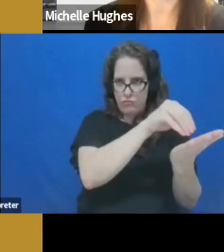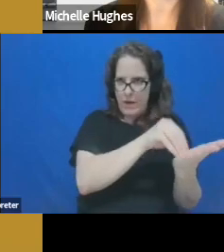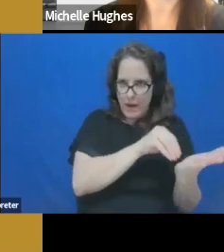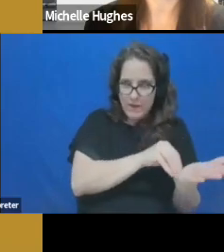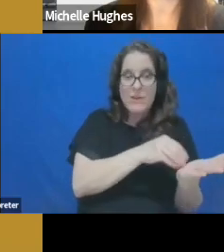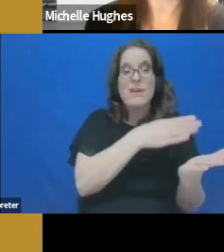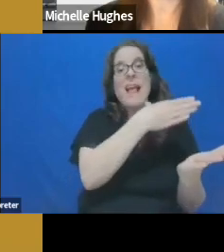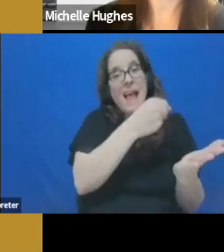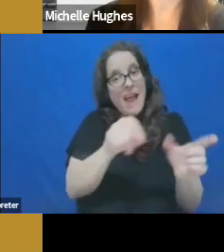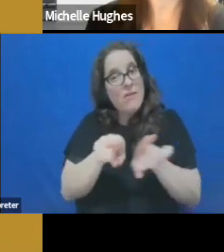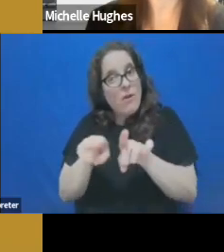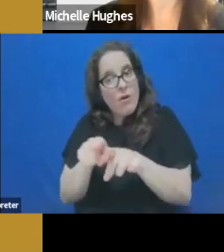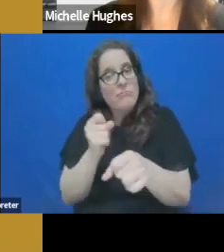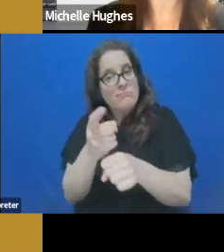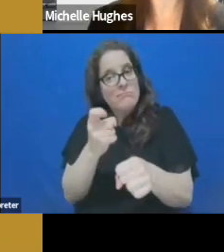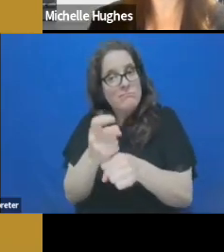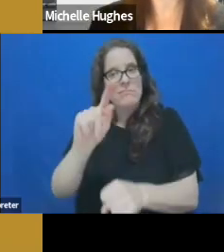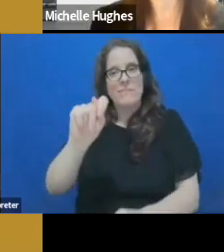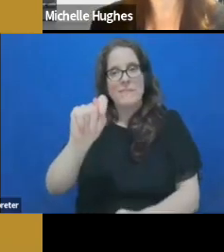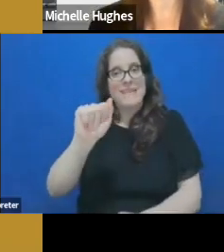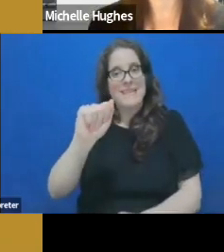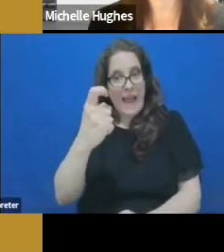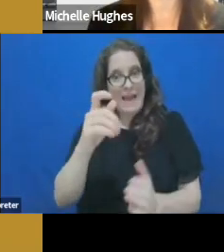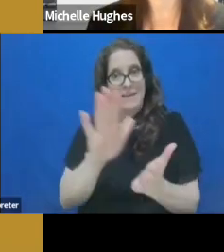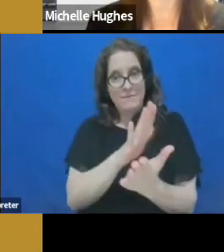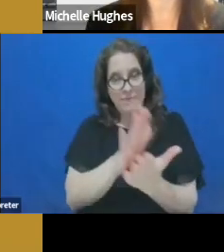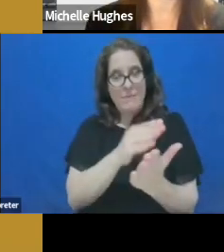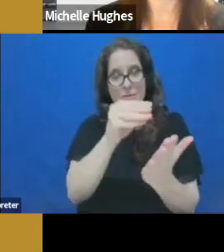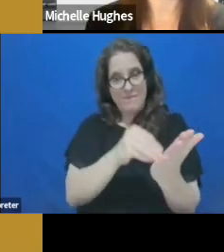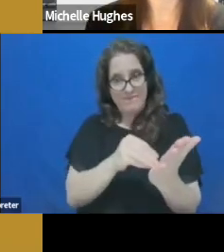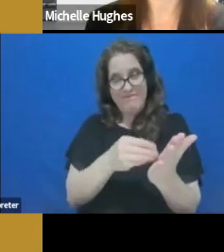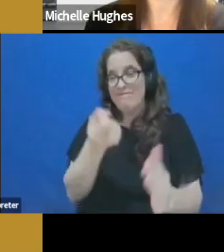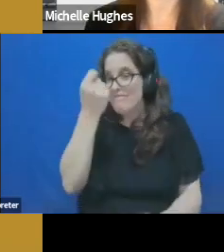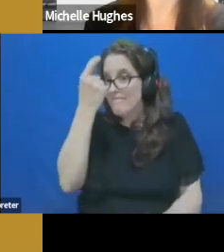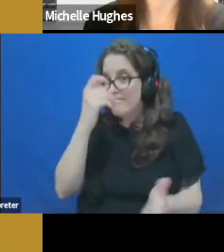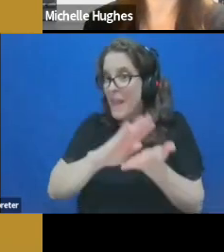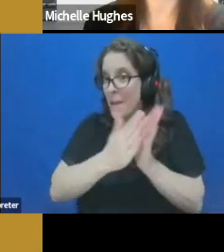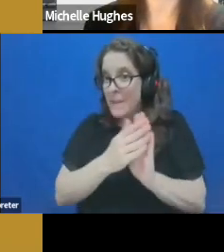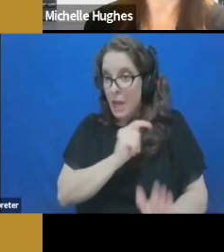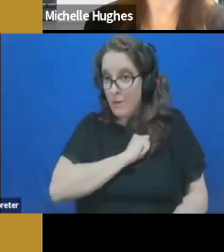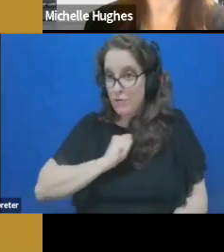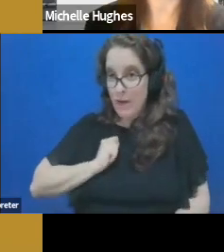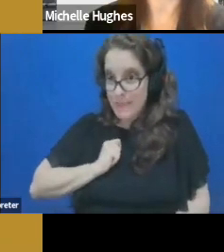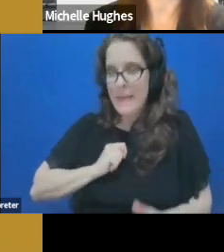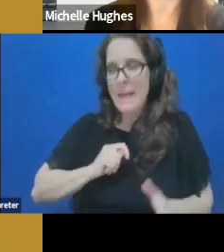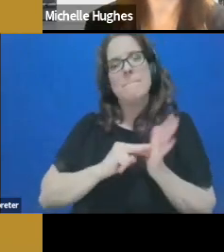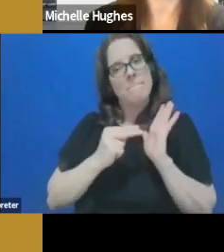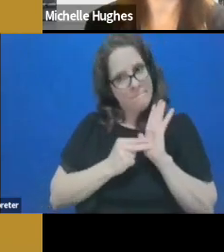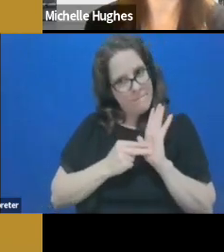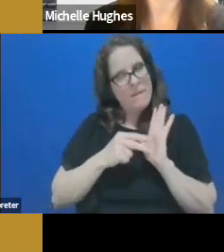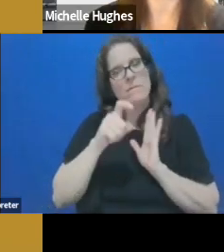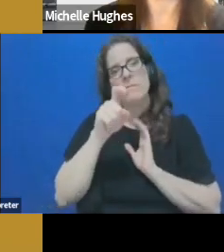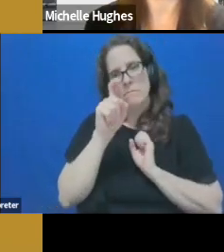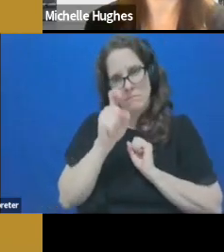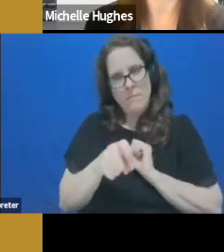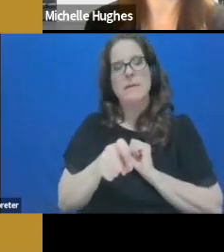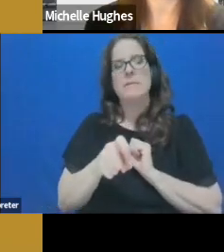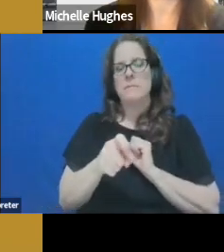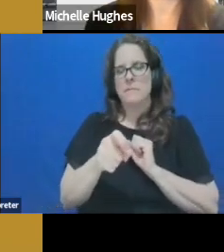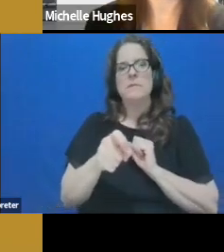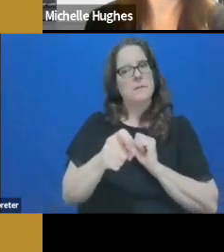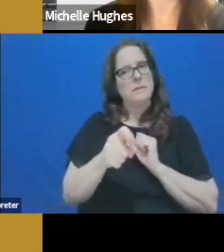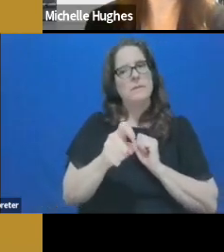return. There will be a significant time commitment and level of expertise in financial and legal matters